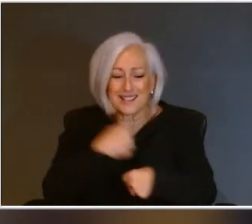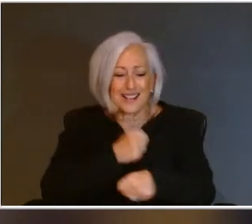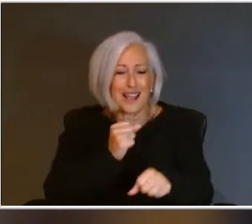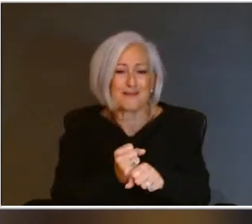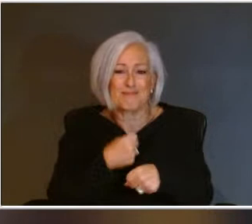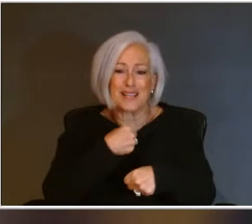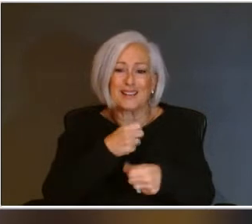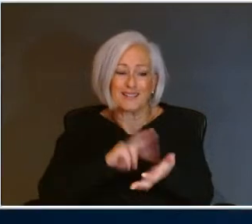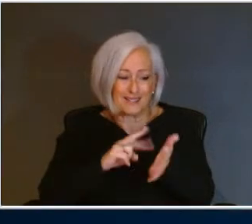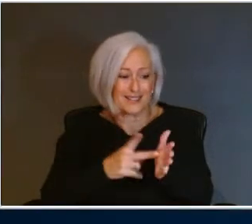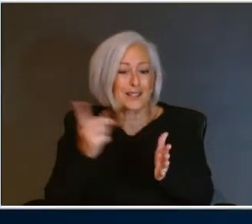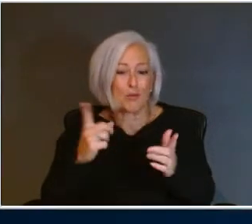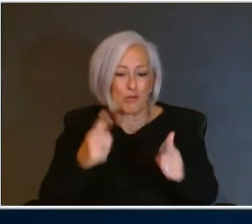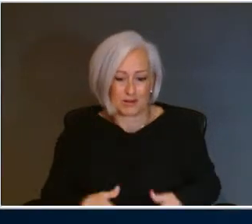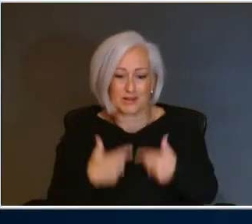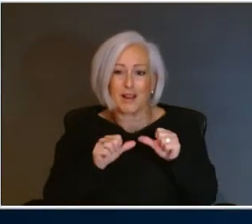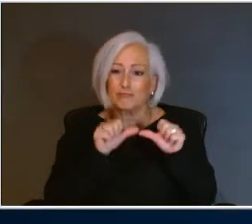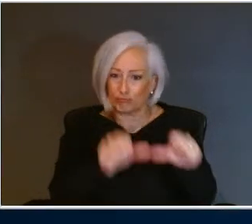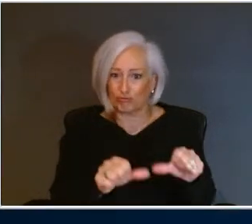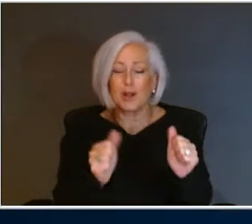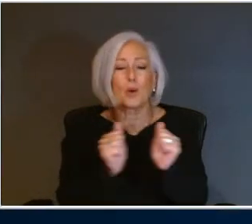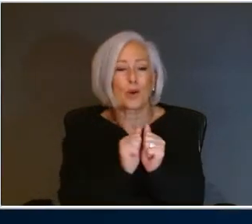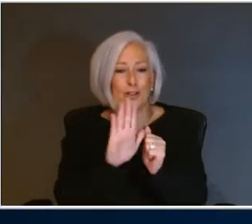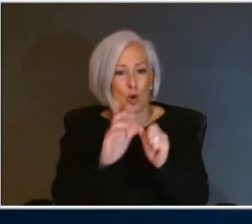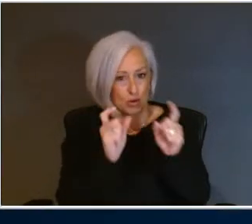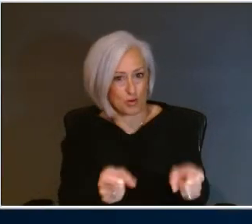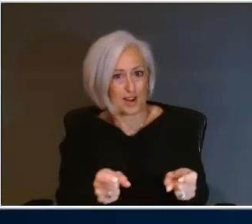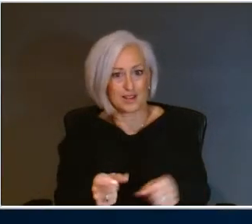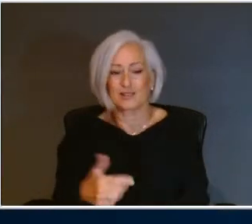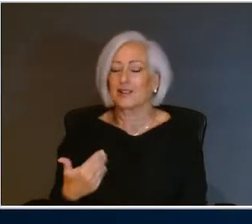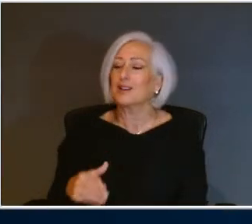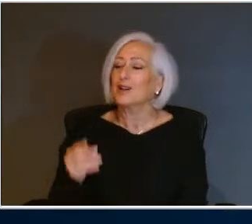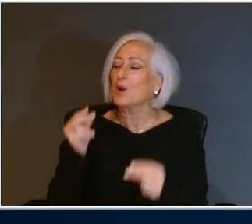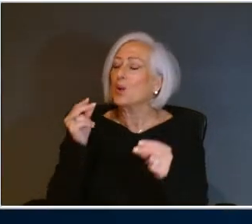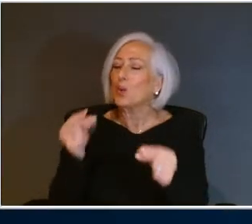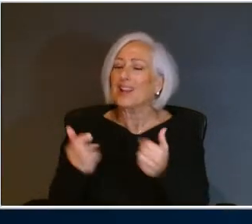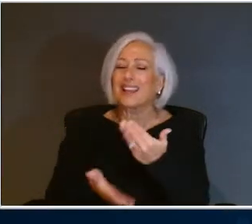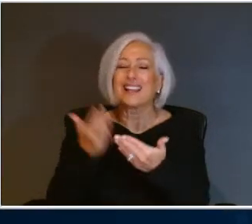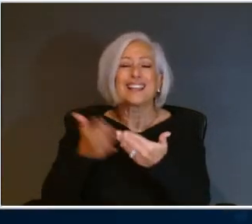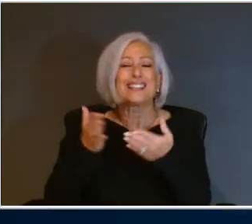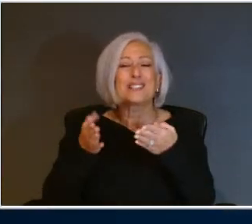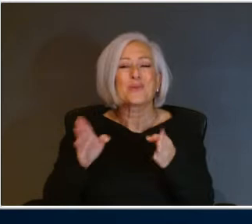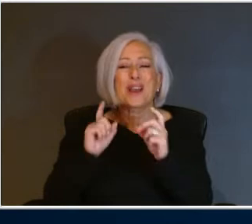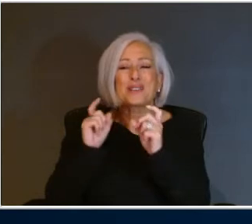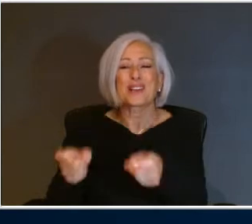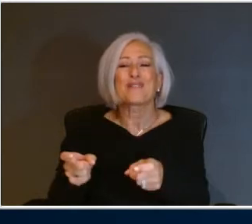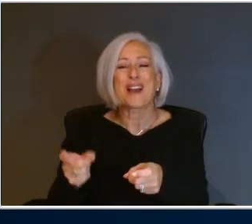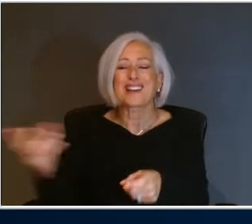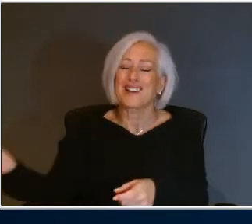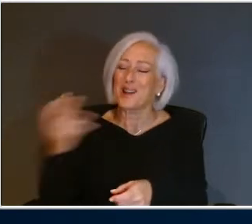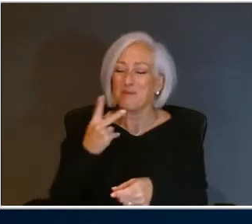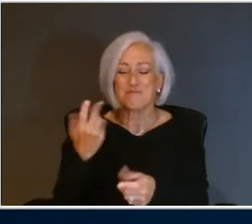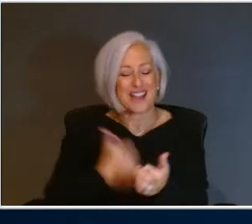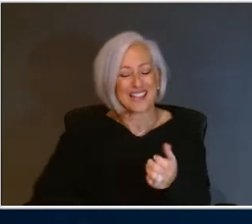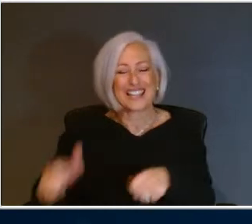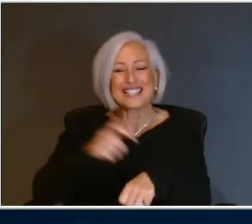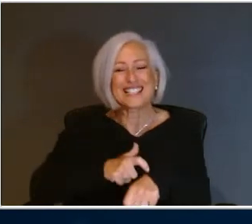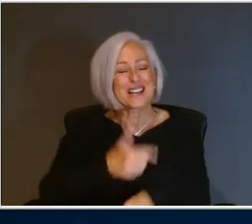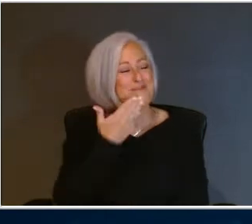who need it. Such a quick and easy way to give back. Chelsea, thank you so much for being with us. Come back anytime. All right. Thanks,